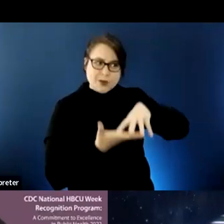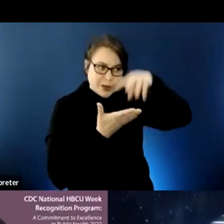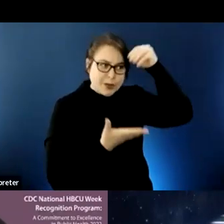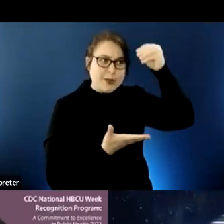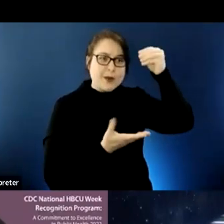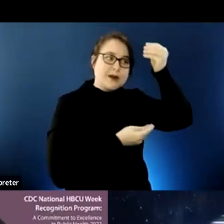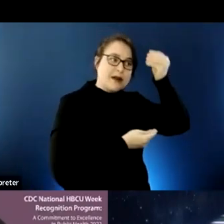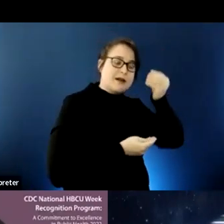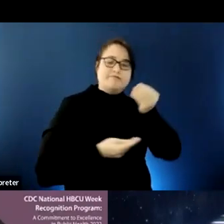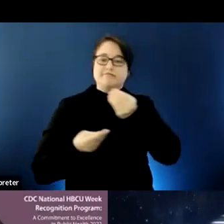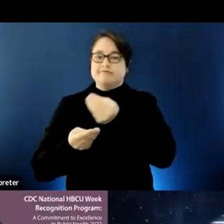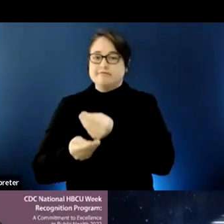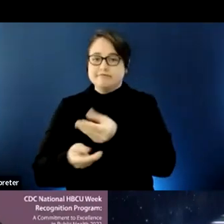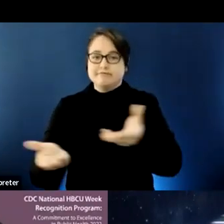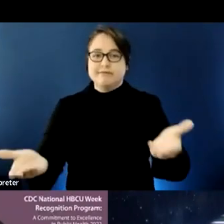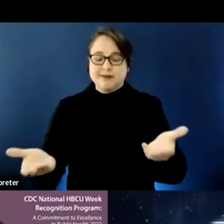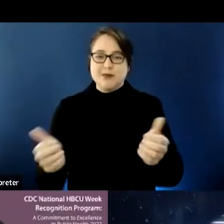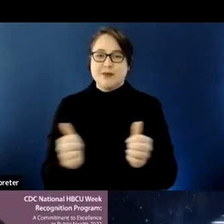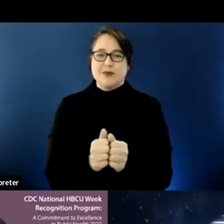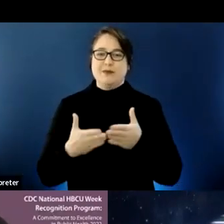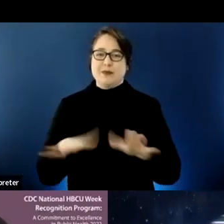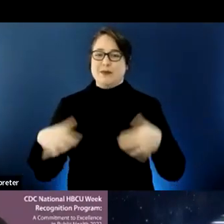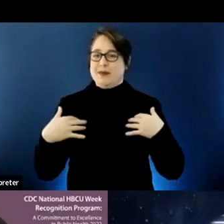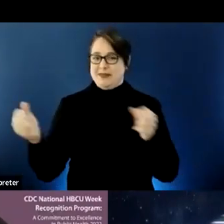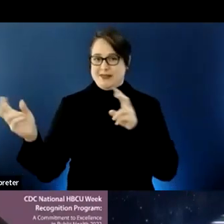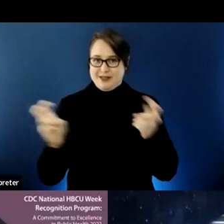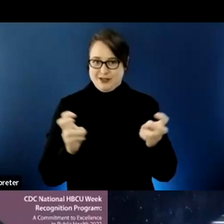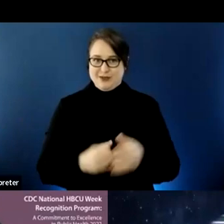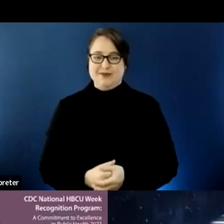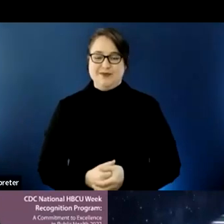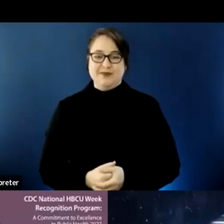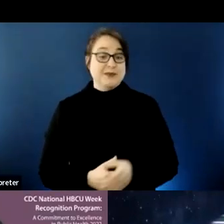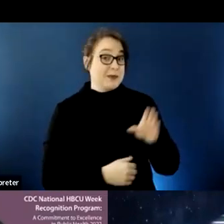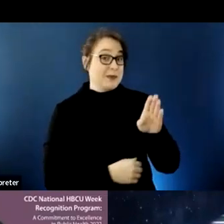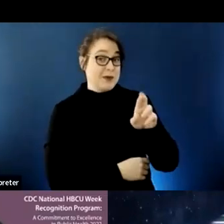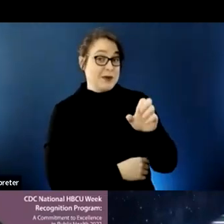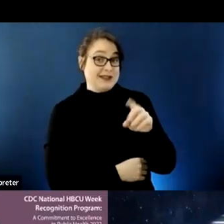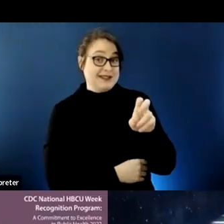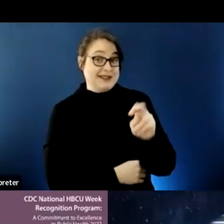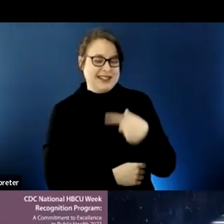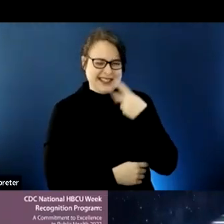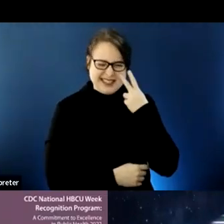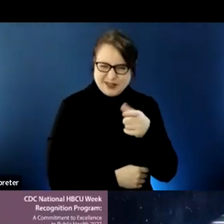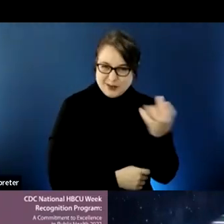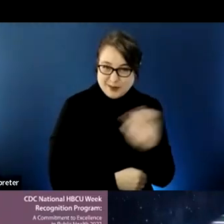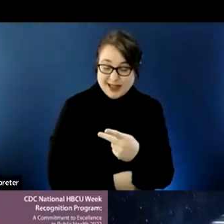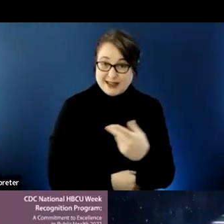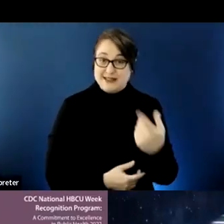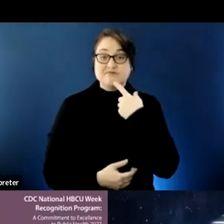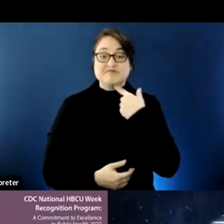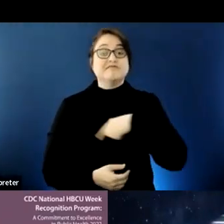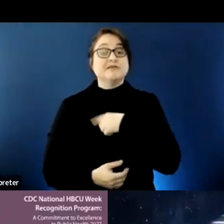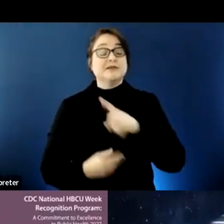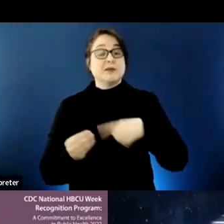totally agree with you on that one. All right, so Brandon, I see you're back with us now. Can you tell us a little bit about your experience